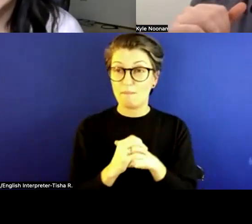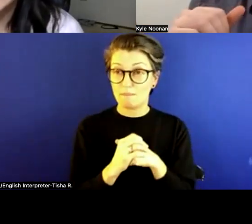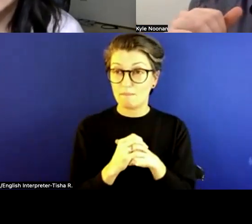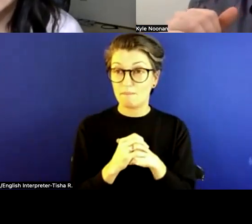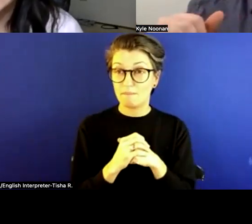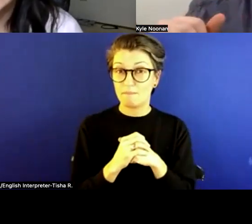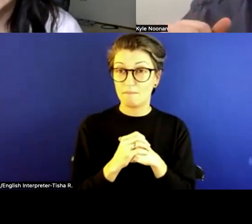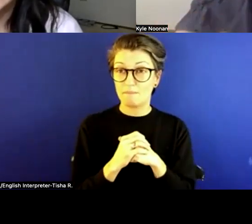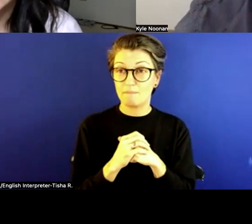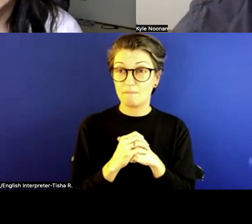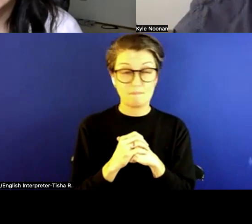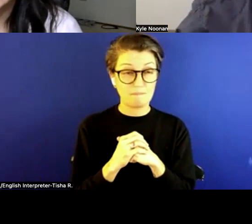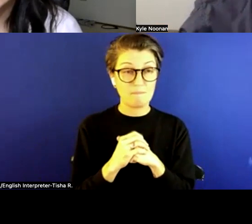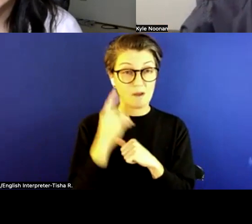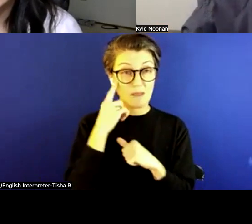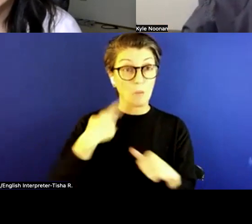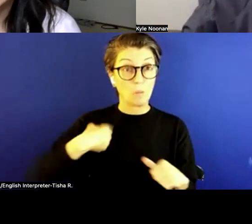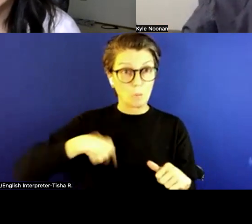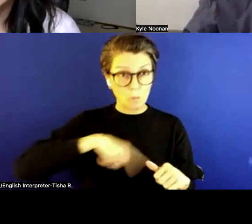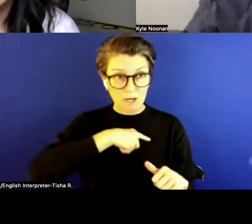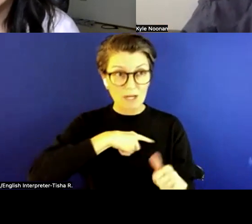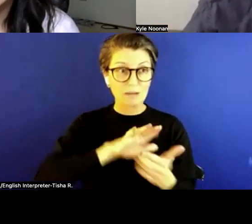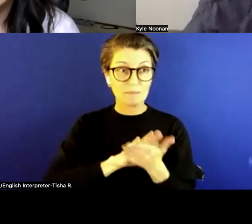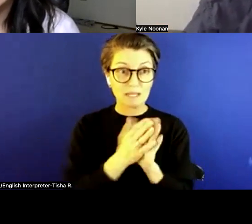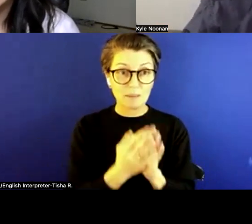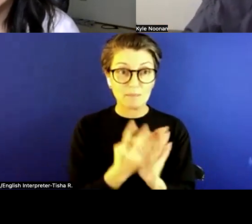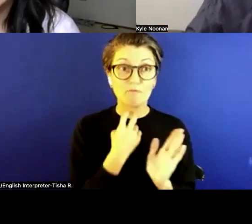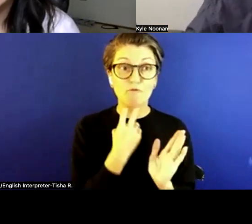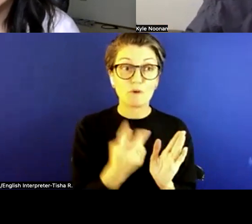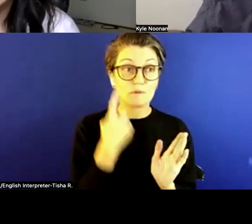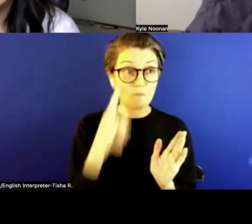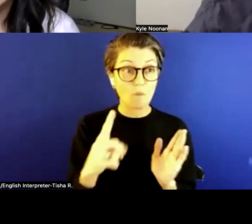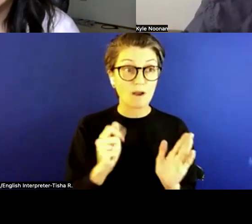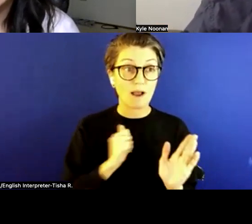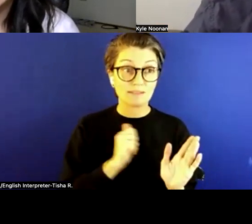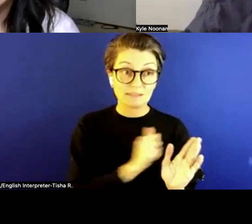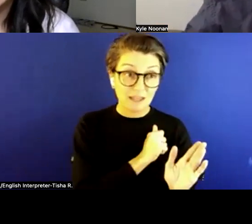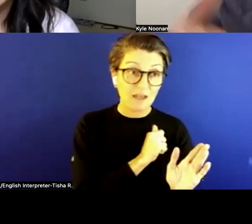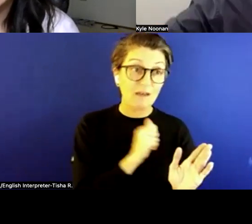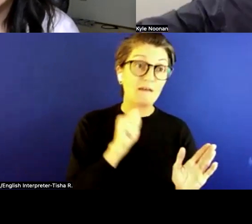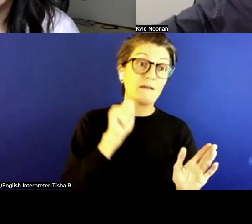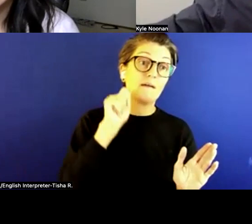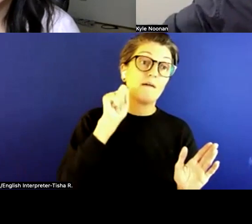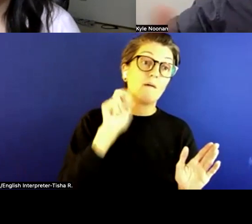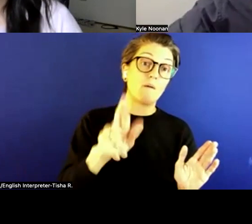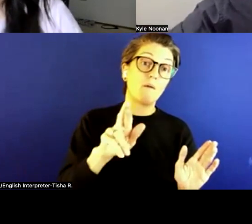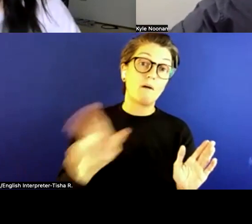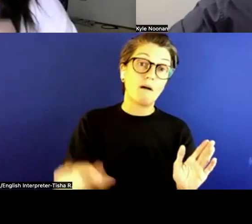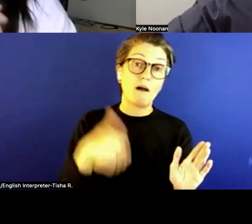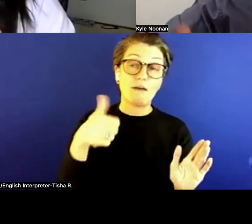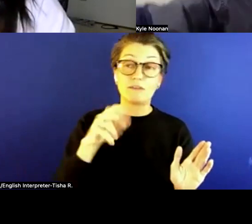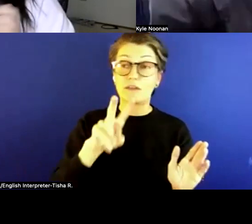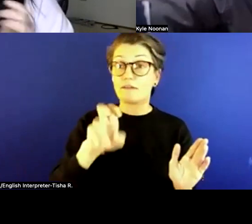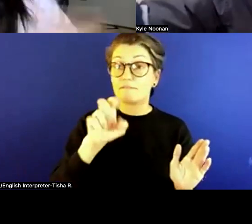if we can be that voice, whether for ourselves or for our fellow veterans,